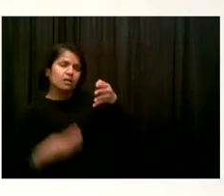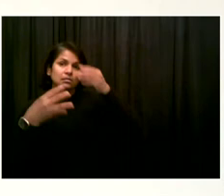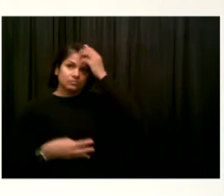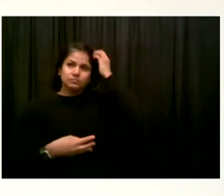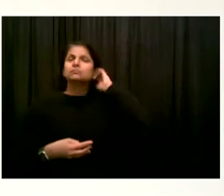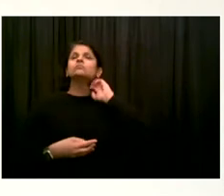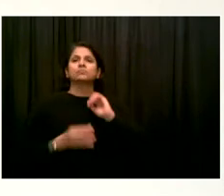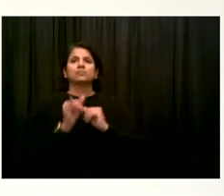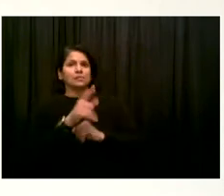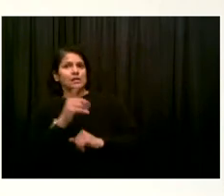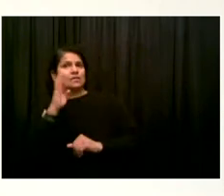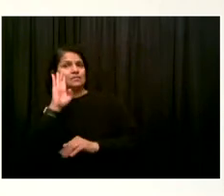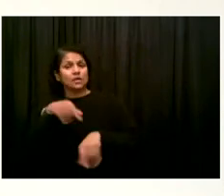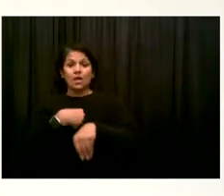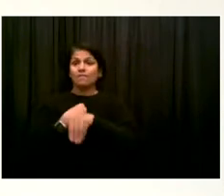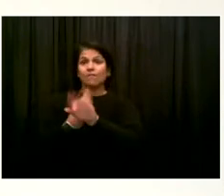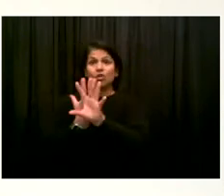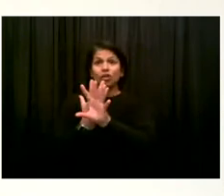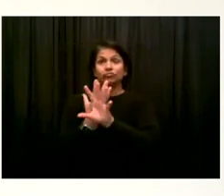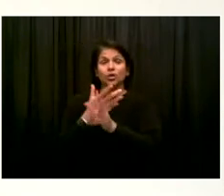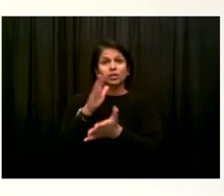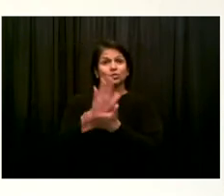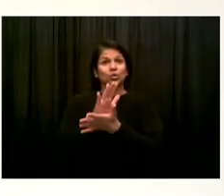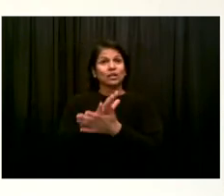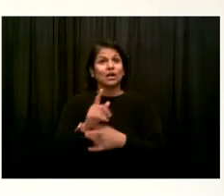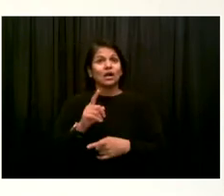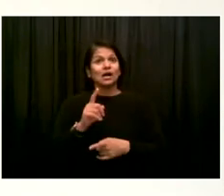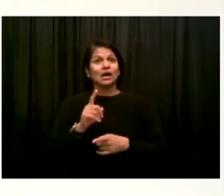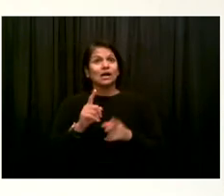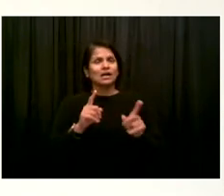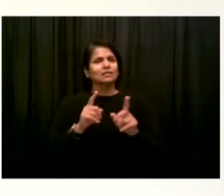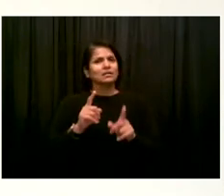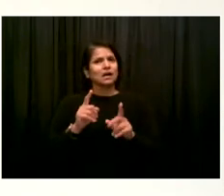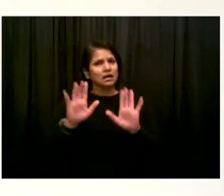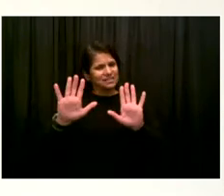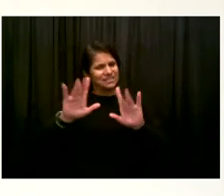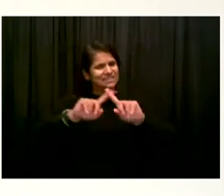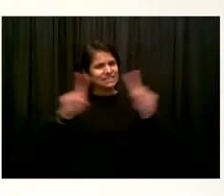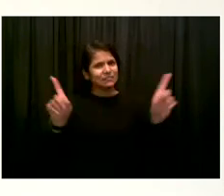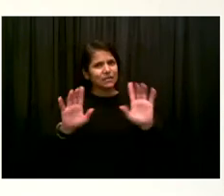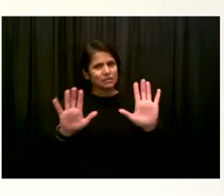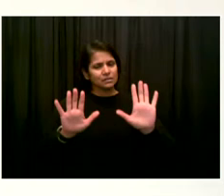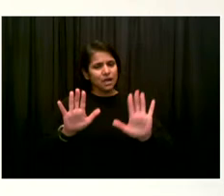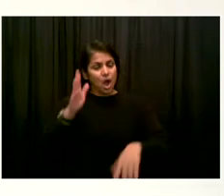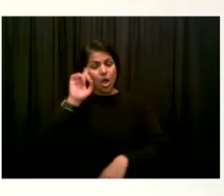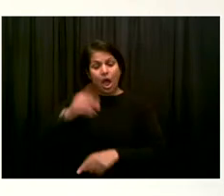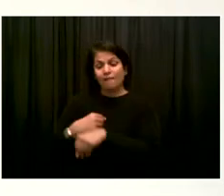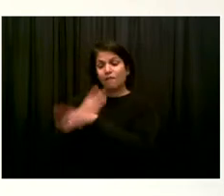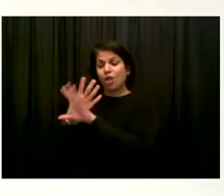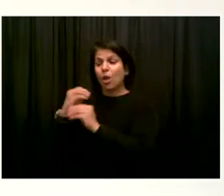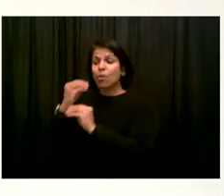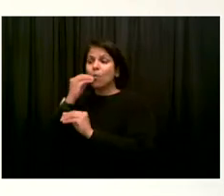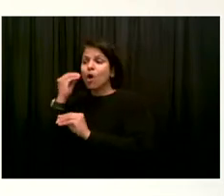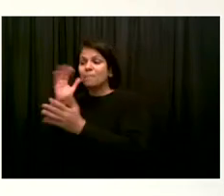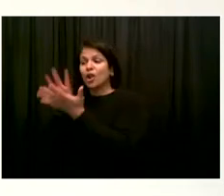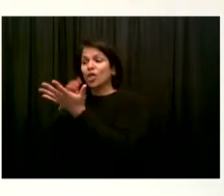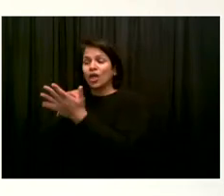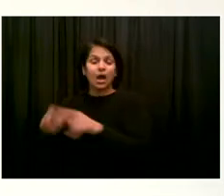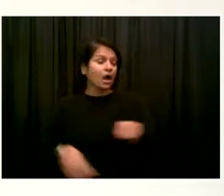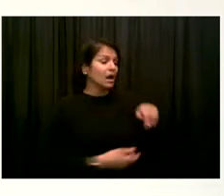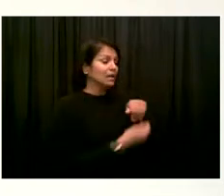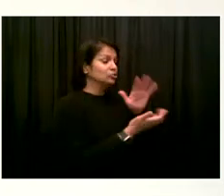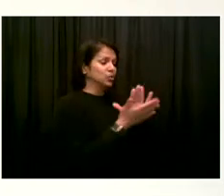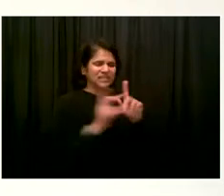it is like to be in an in-person classroom. And that is the clear message that I think all countries are realizing now and trying to move towards using the tools